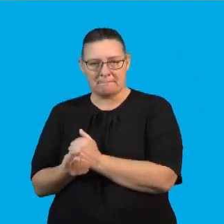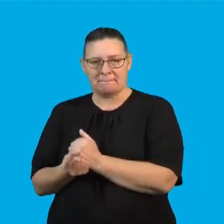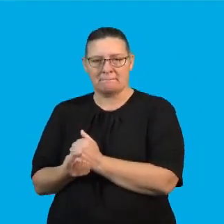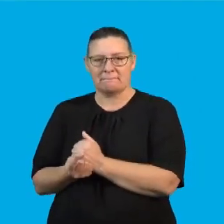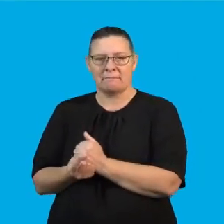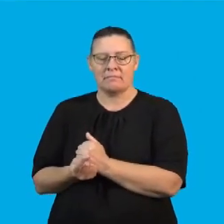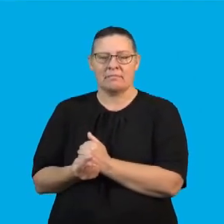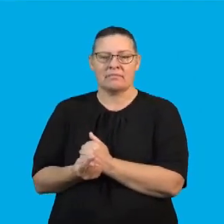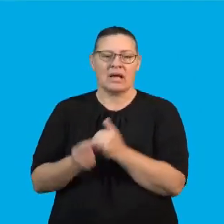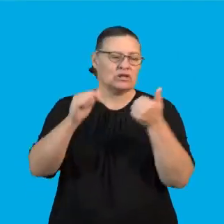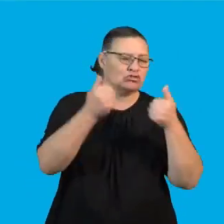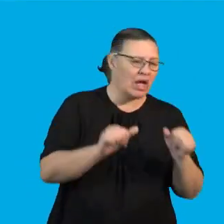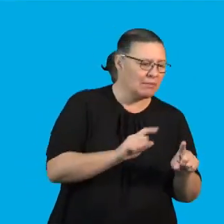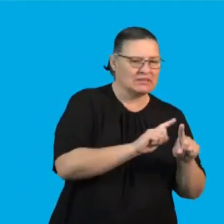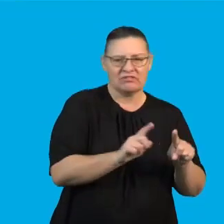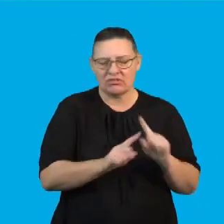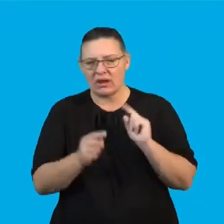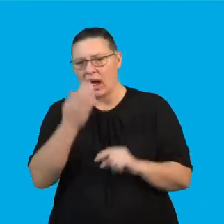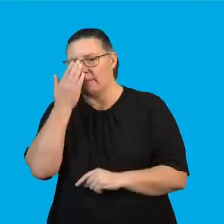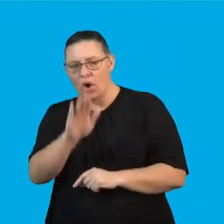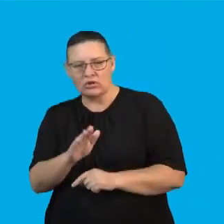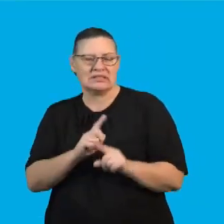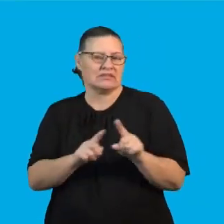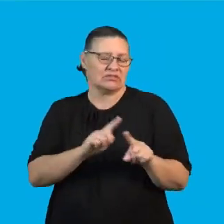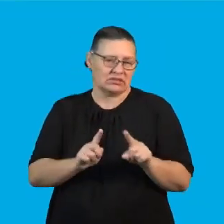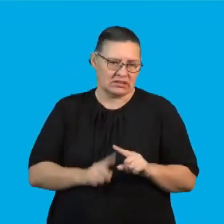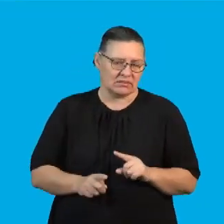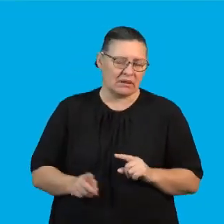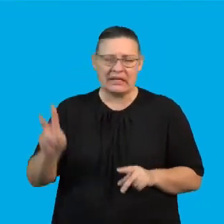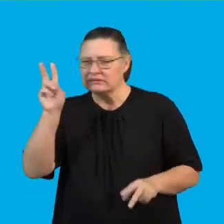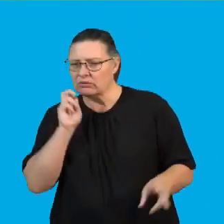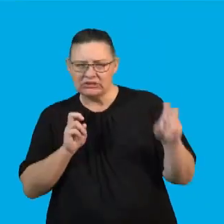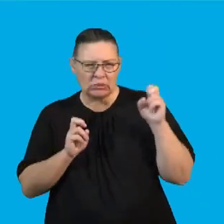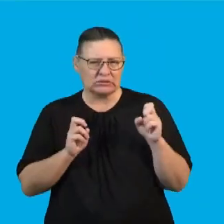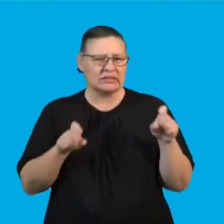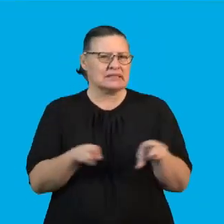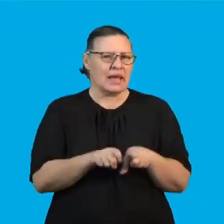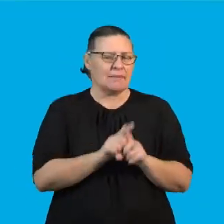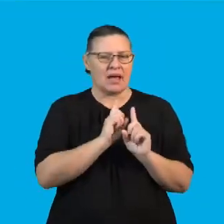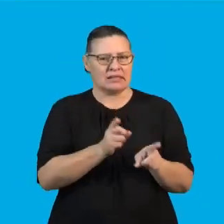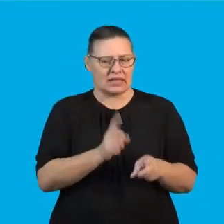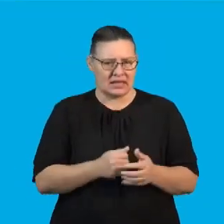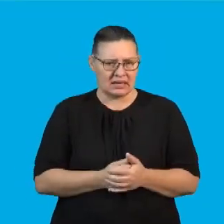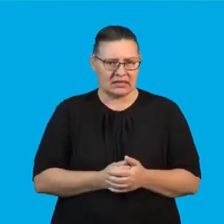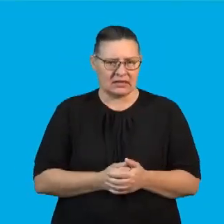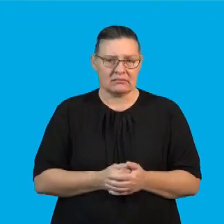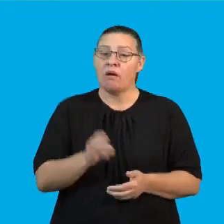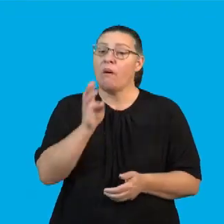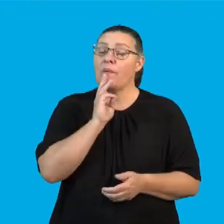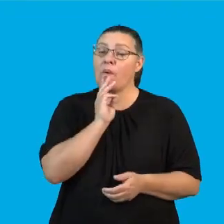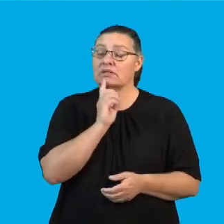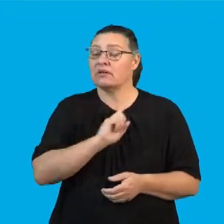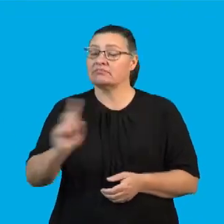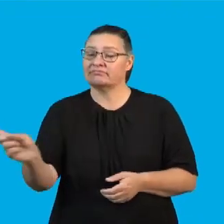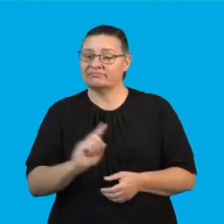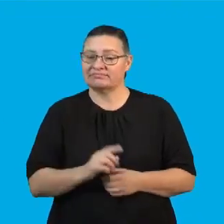are coming forth in different shapes, and the approach is different, and the answers are some the same. Just